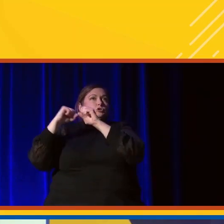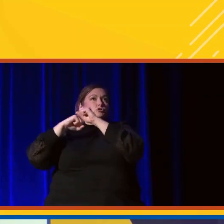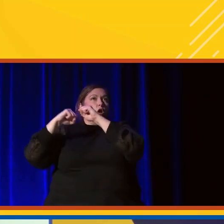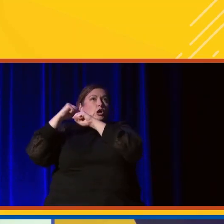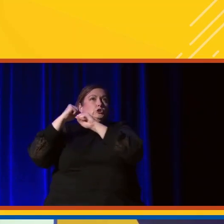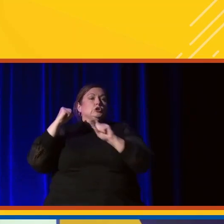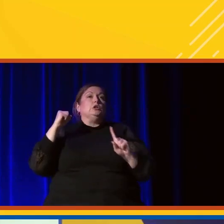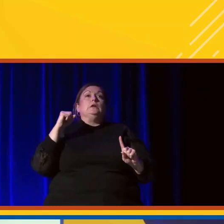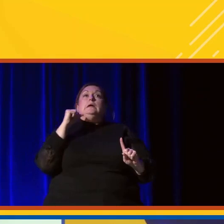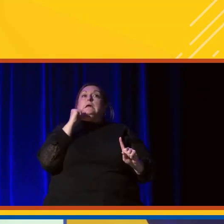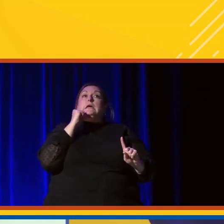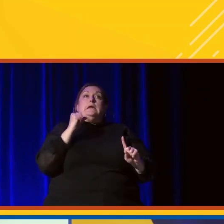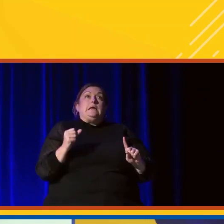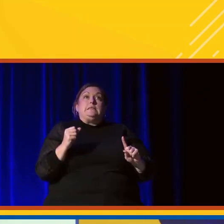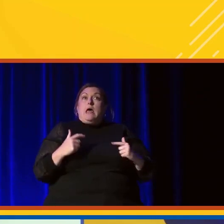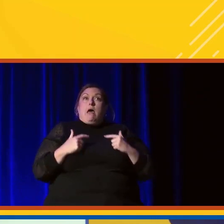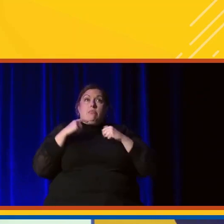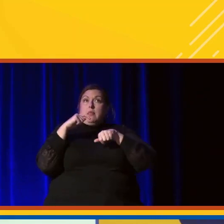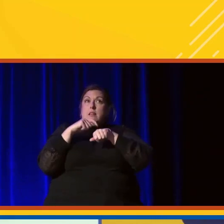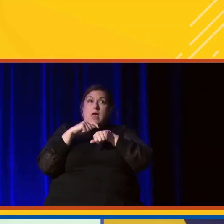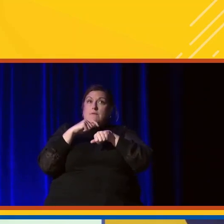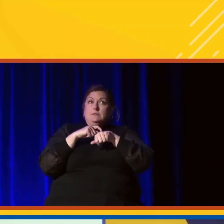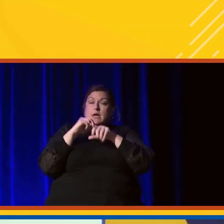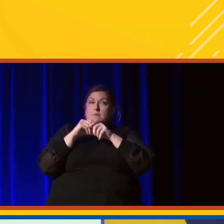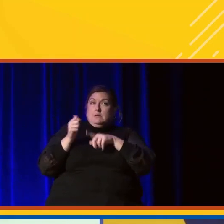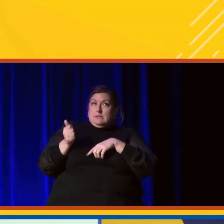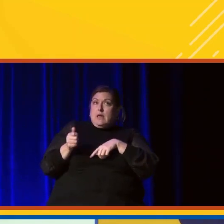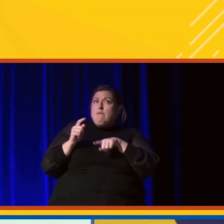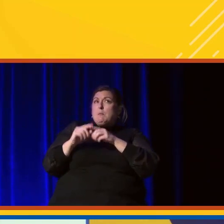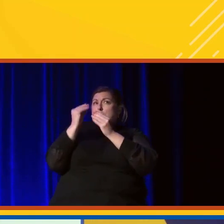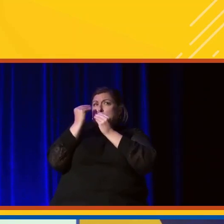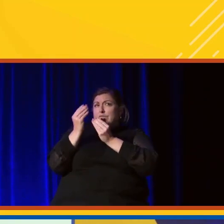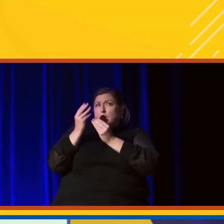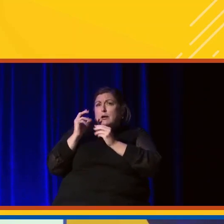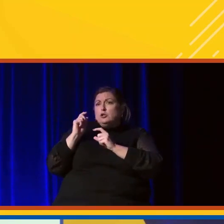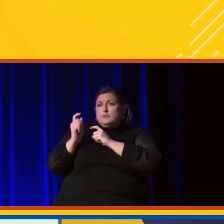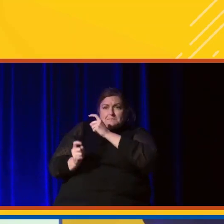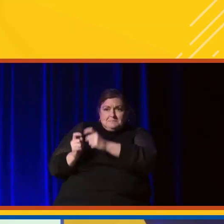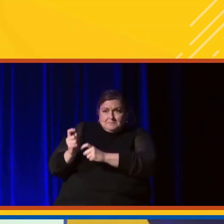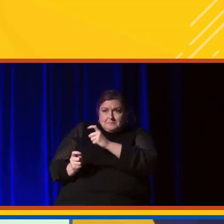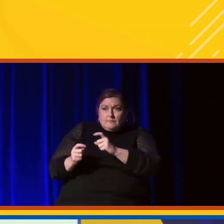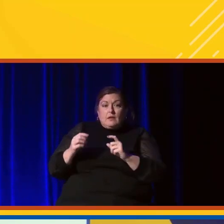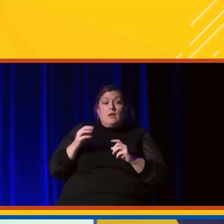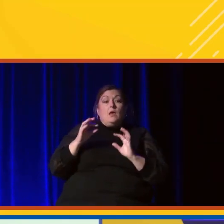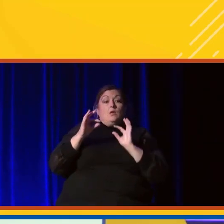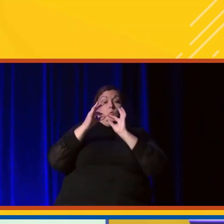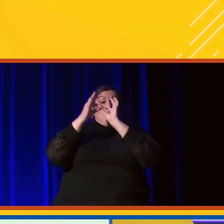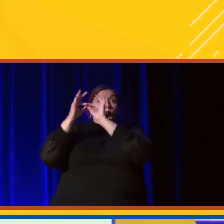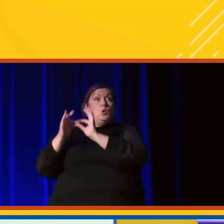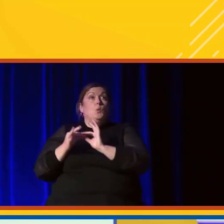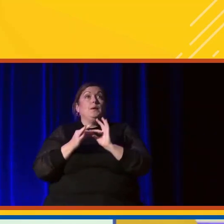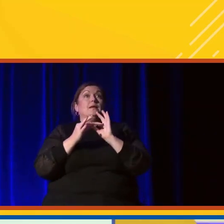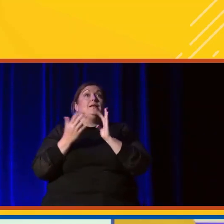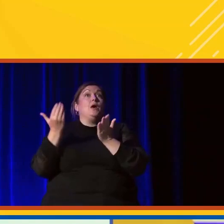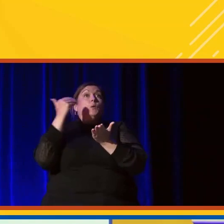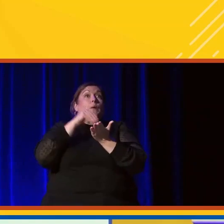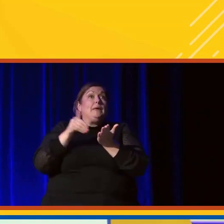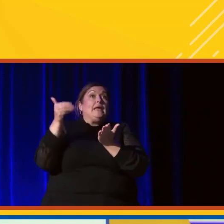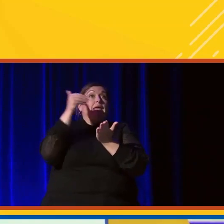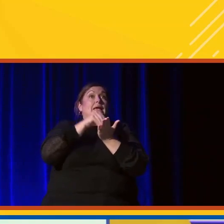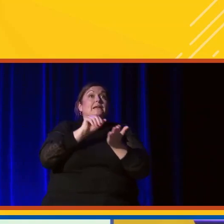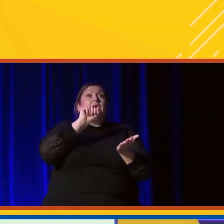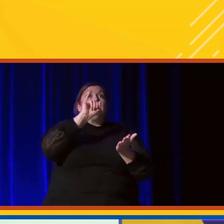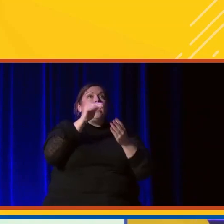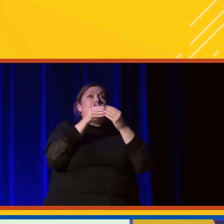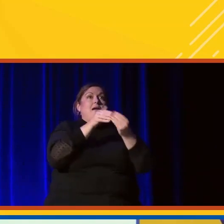structure. It's not the lifetime in itself, but it is information. And then we loop this around and we just repeat and we just let the